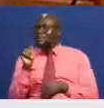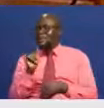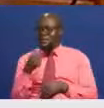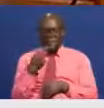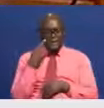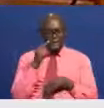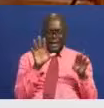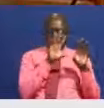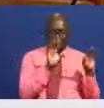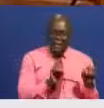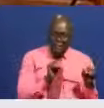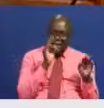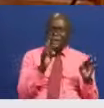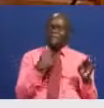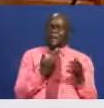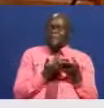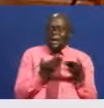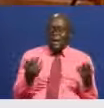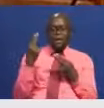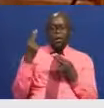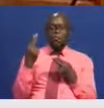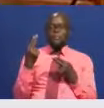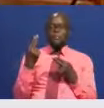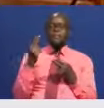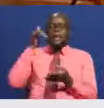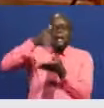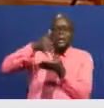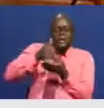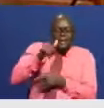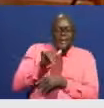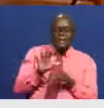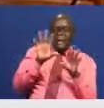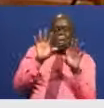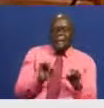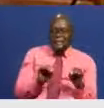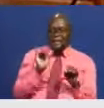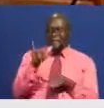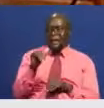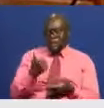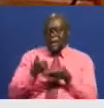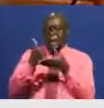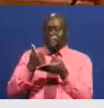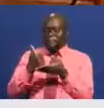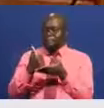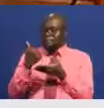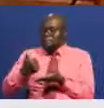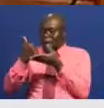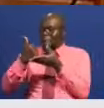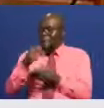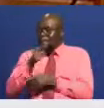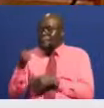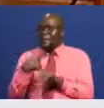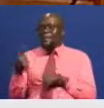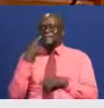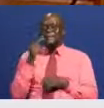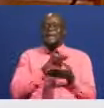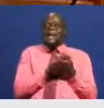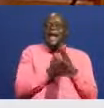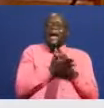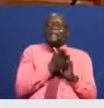the budget to see if there is only hope contained in that budget that is going to really help them out, and they see